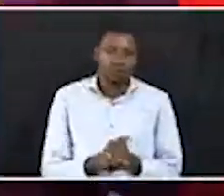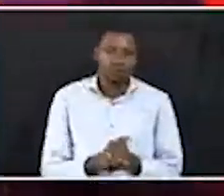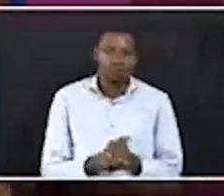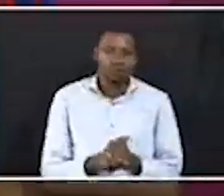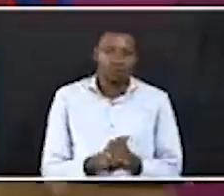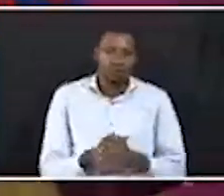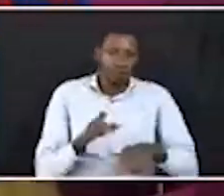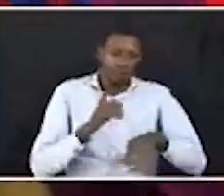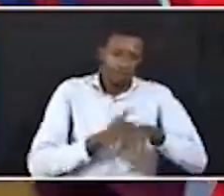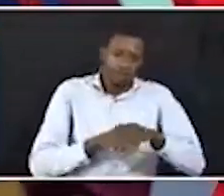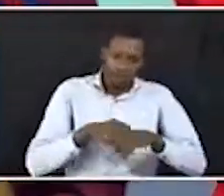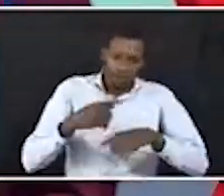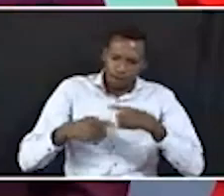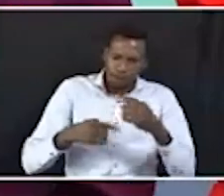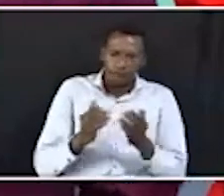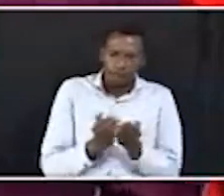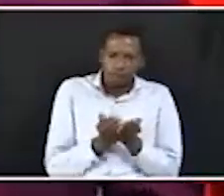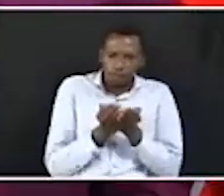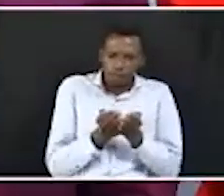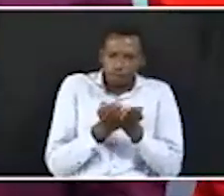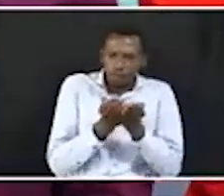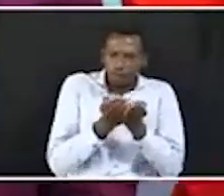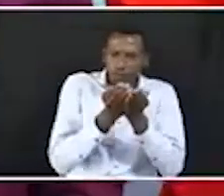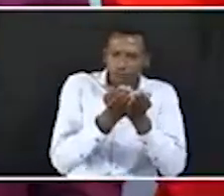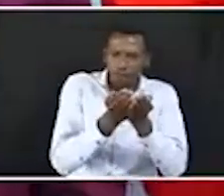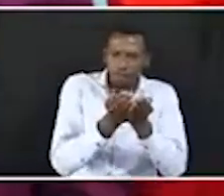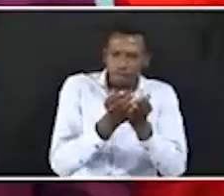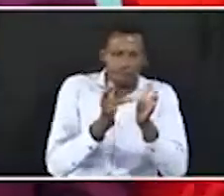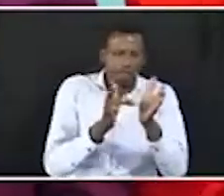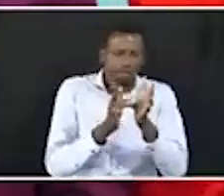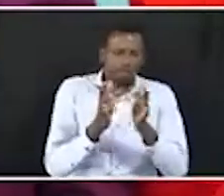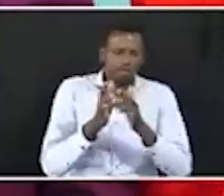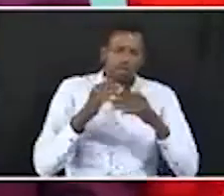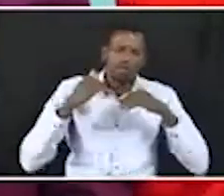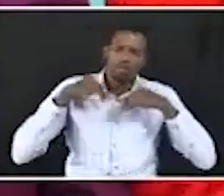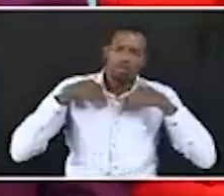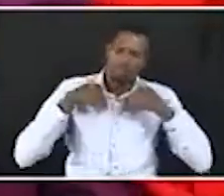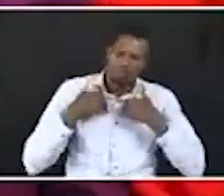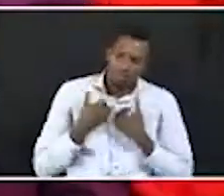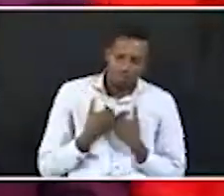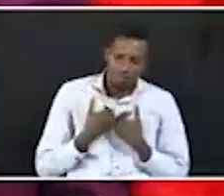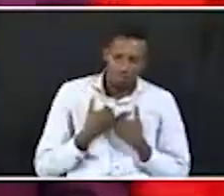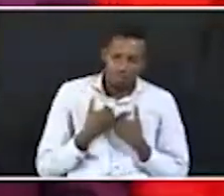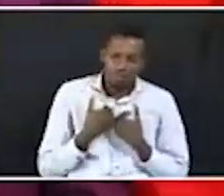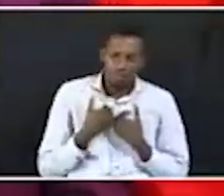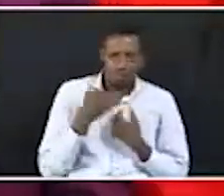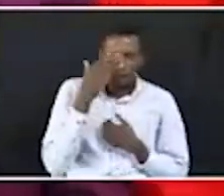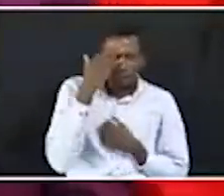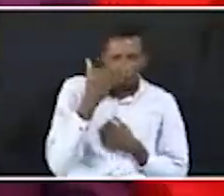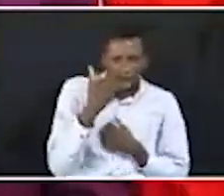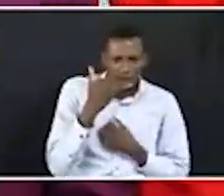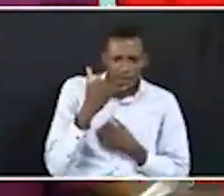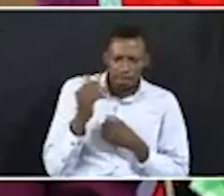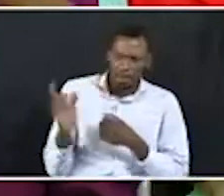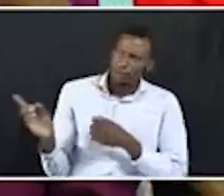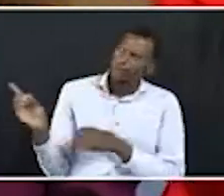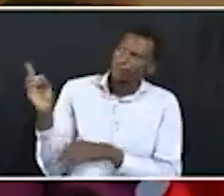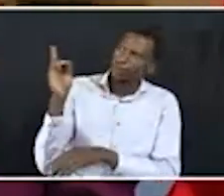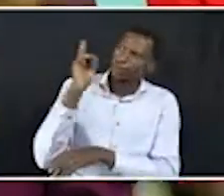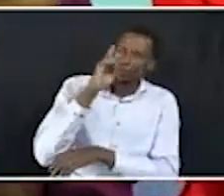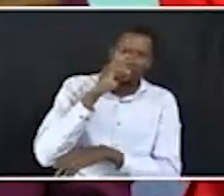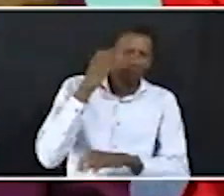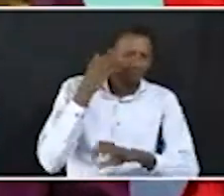And as they were sailing, Jesus was really tired after a long, hard